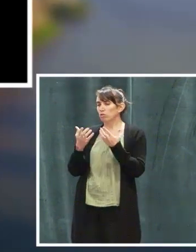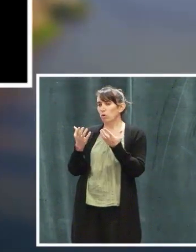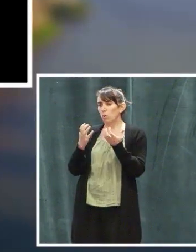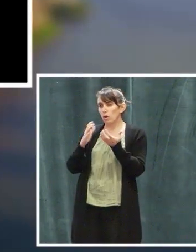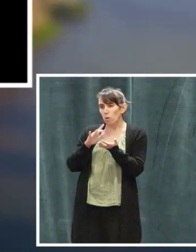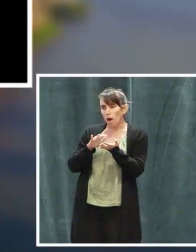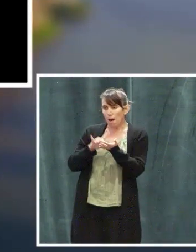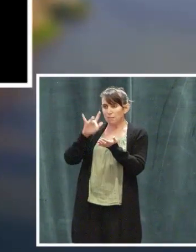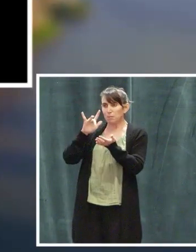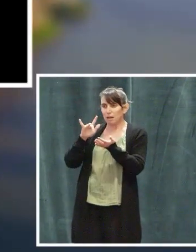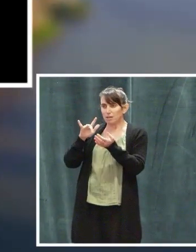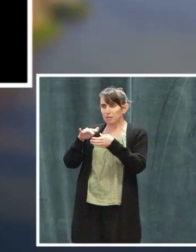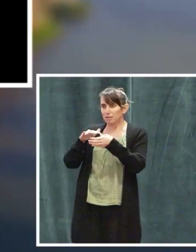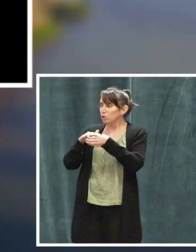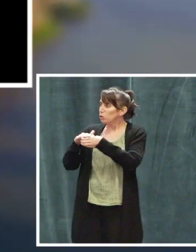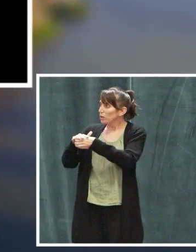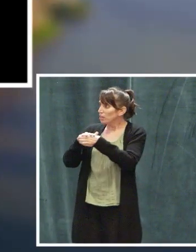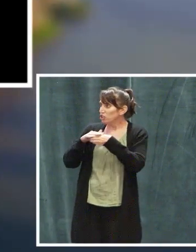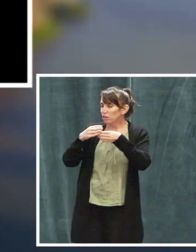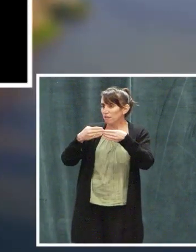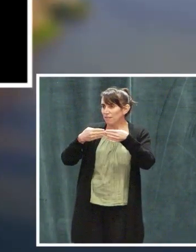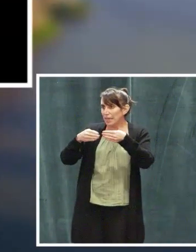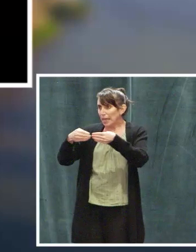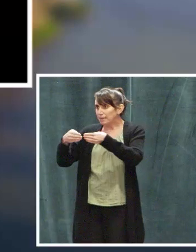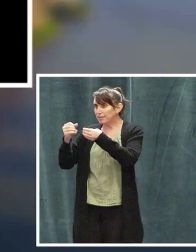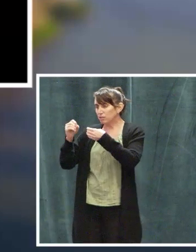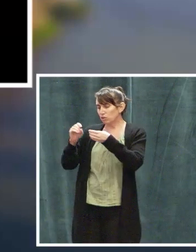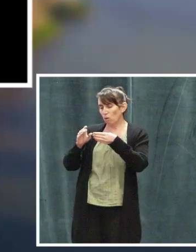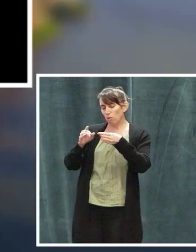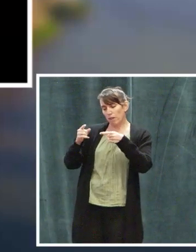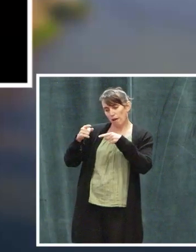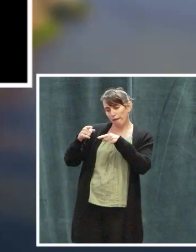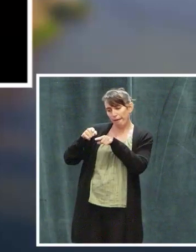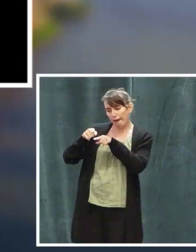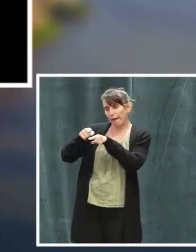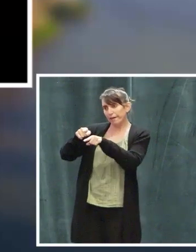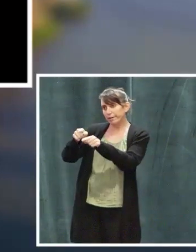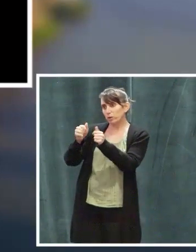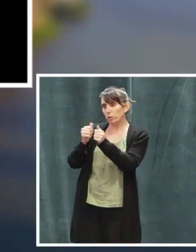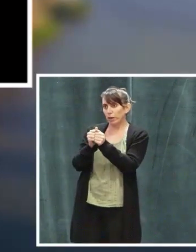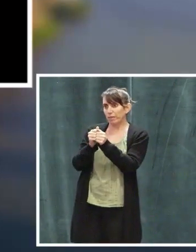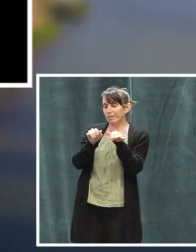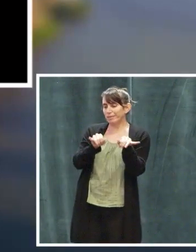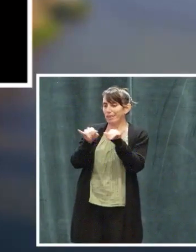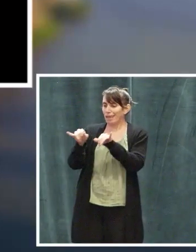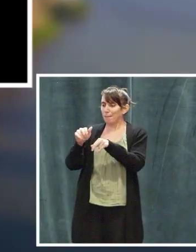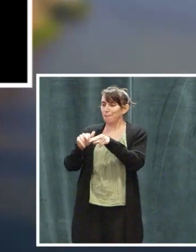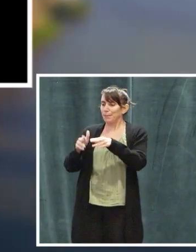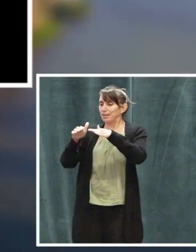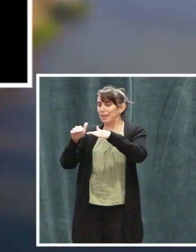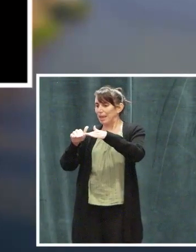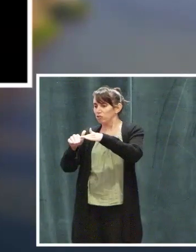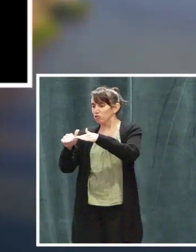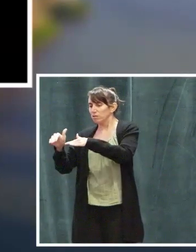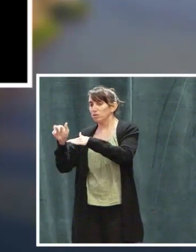the locations of the gates in this area so that they either align with where a lot of the building entrances are located, or they align